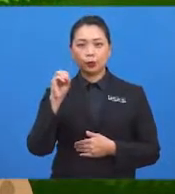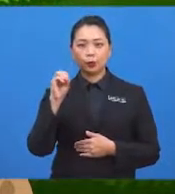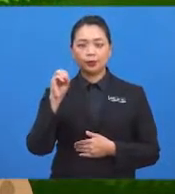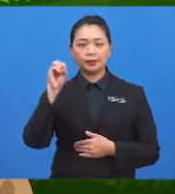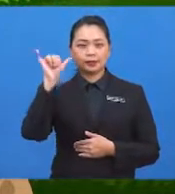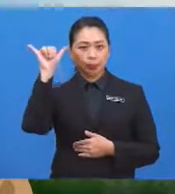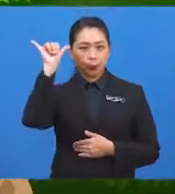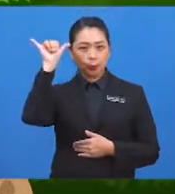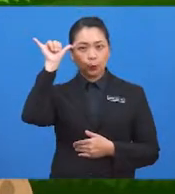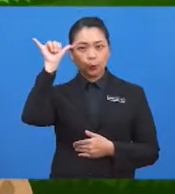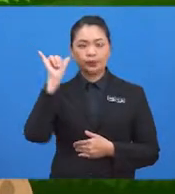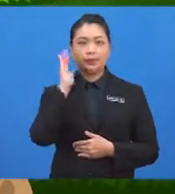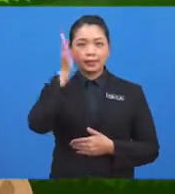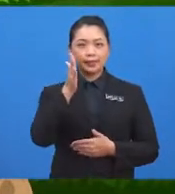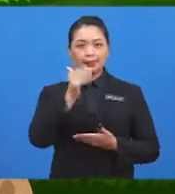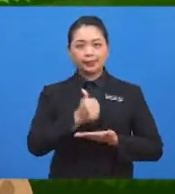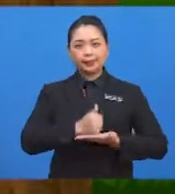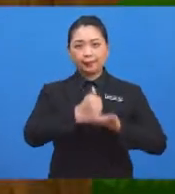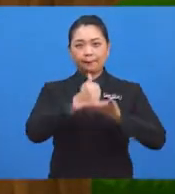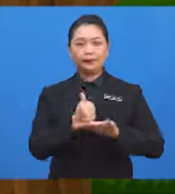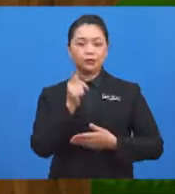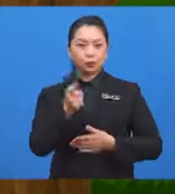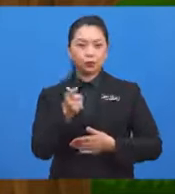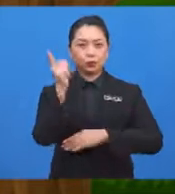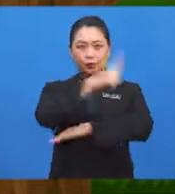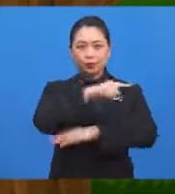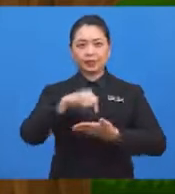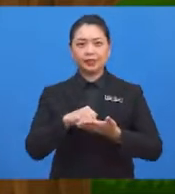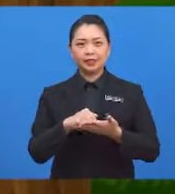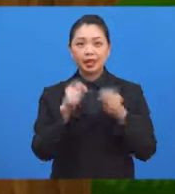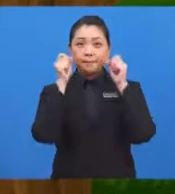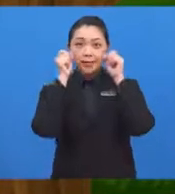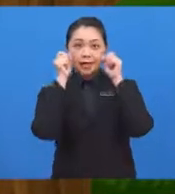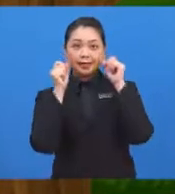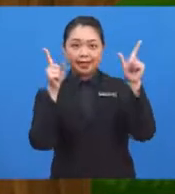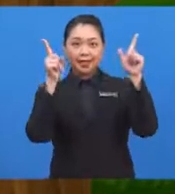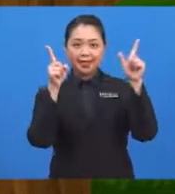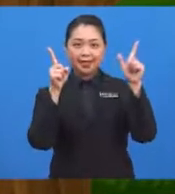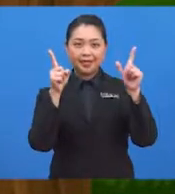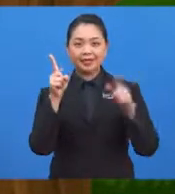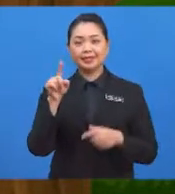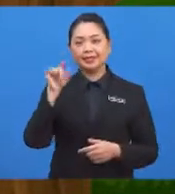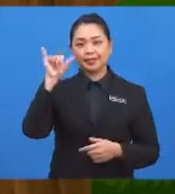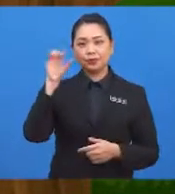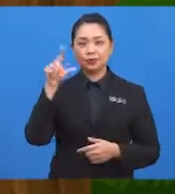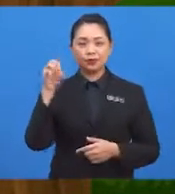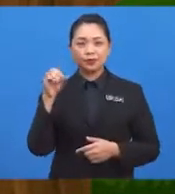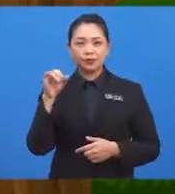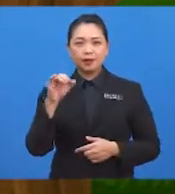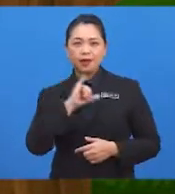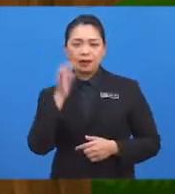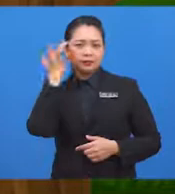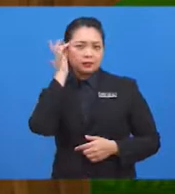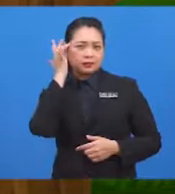and I will be helping you today. That was amazing, Yolo. I did not know you